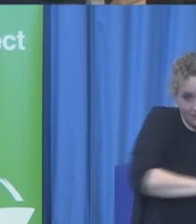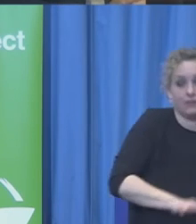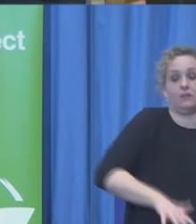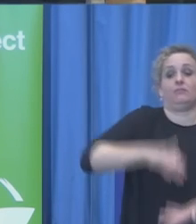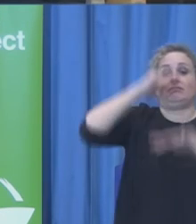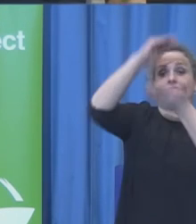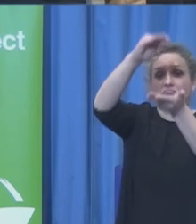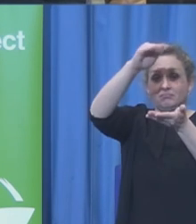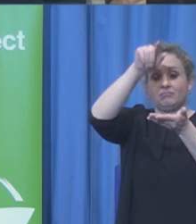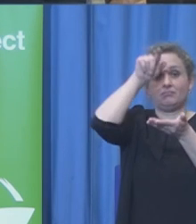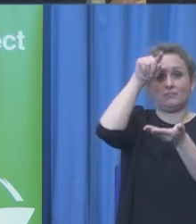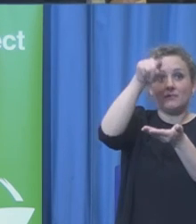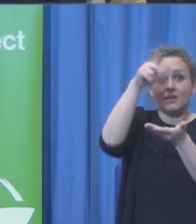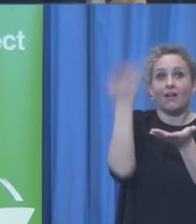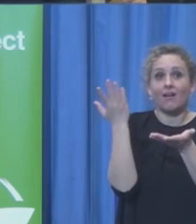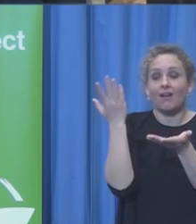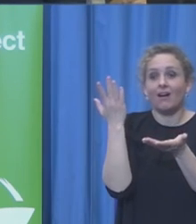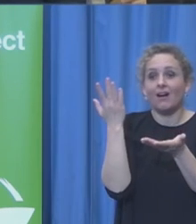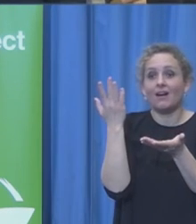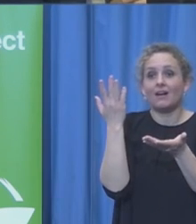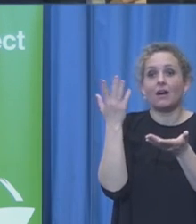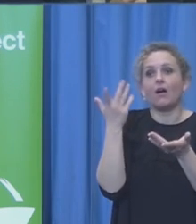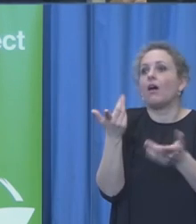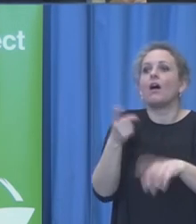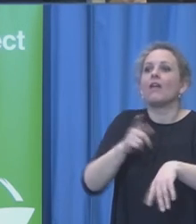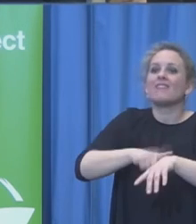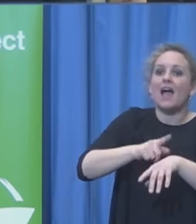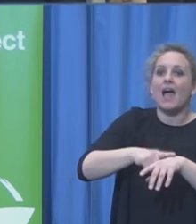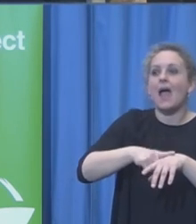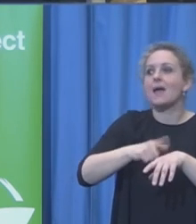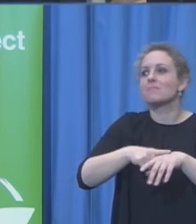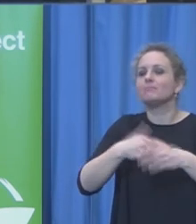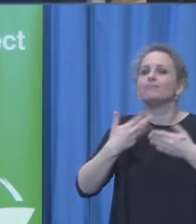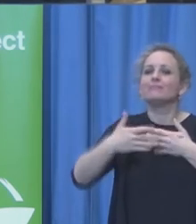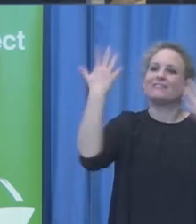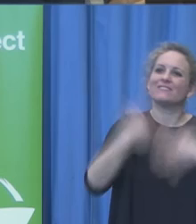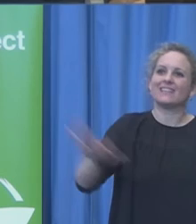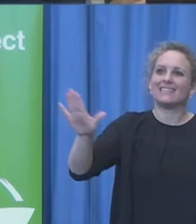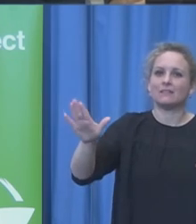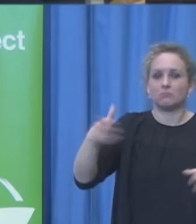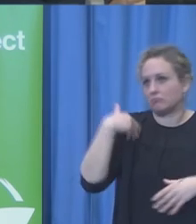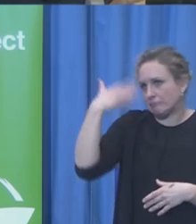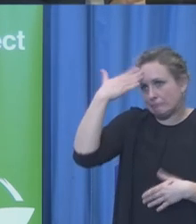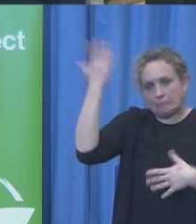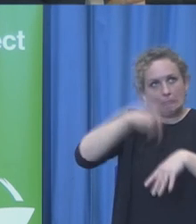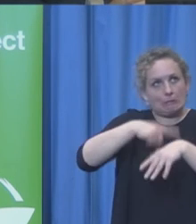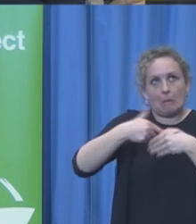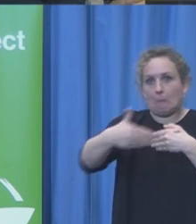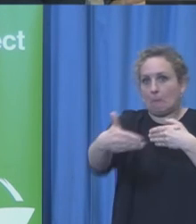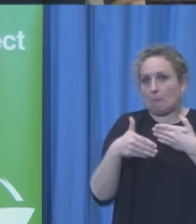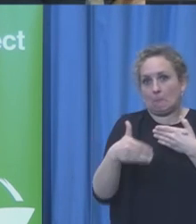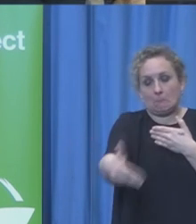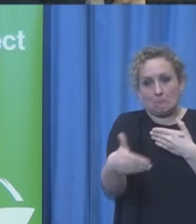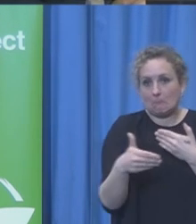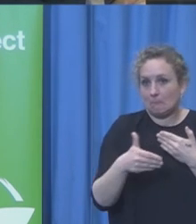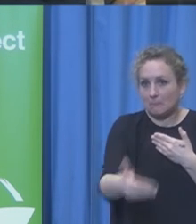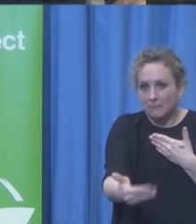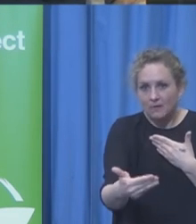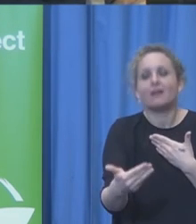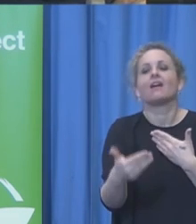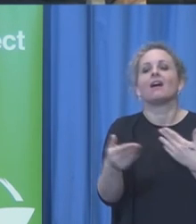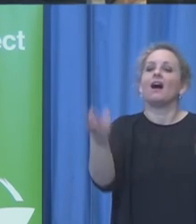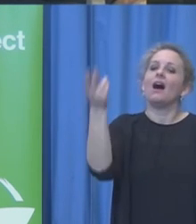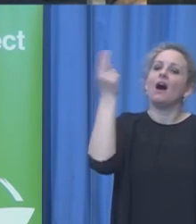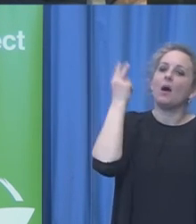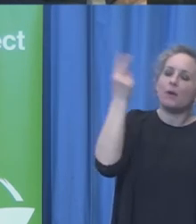As I said, we don't know how long it will take. What is very important is that there is an agreement, a paper called the